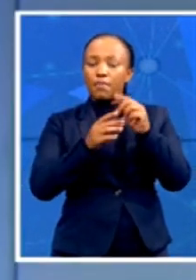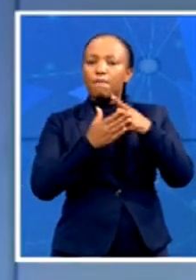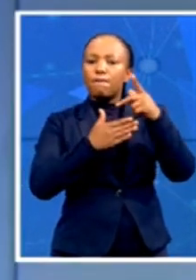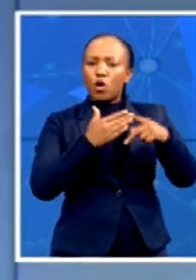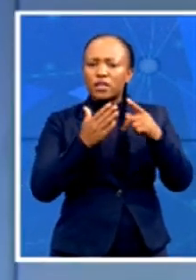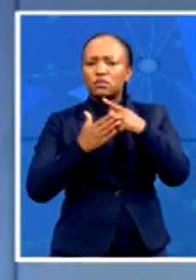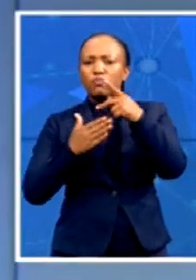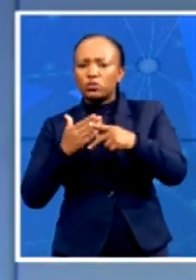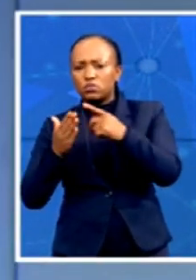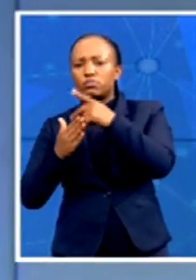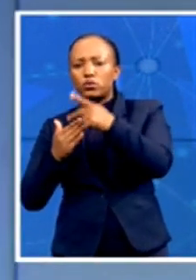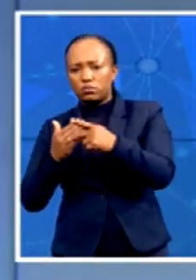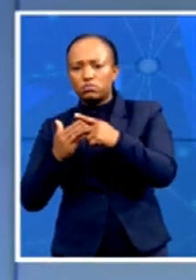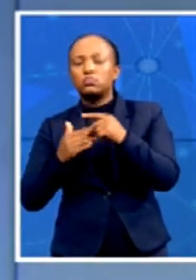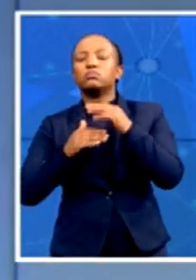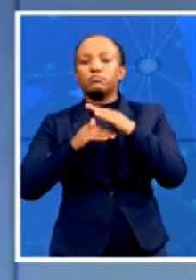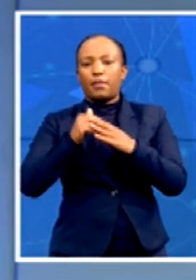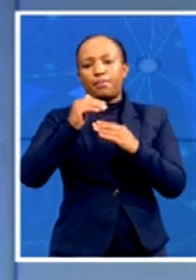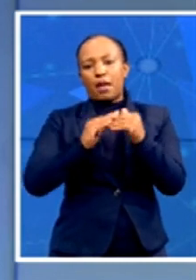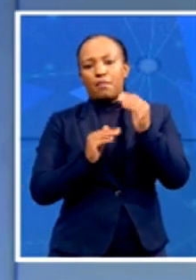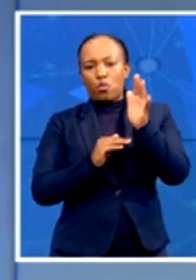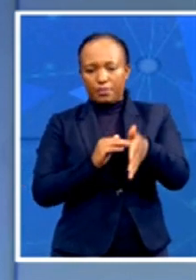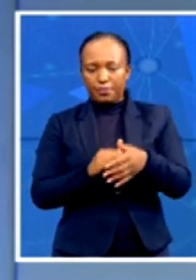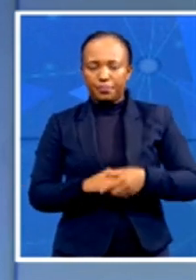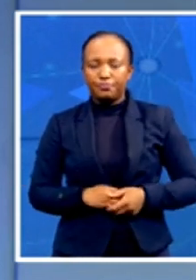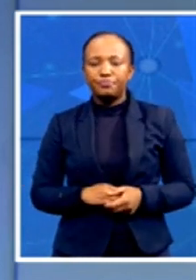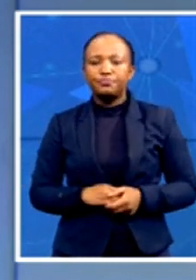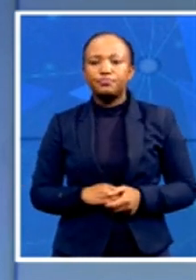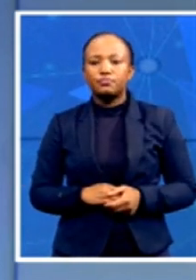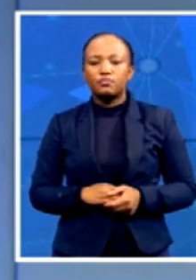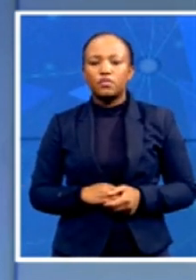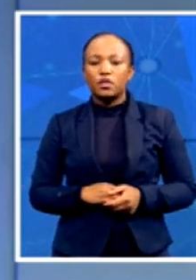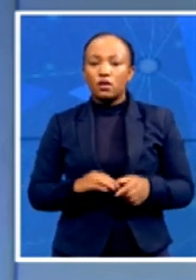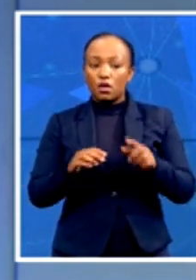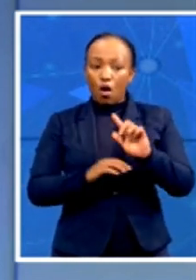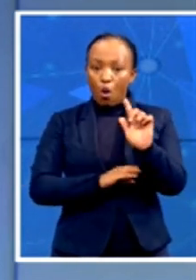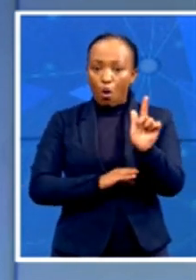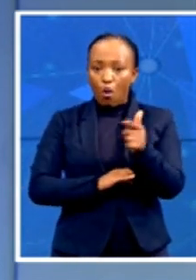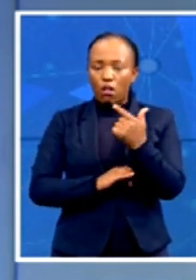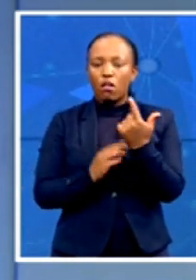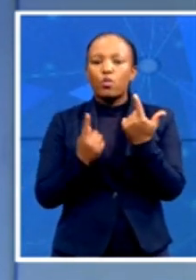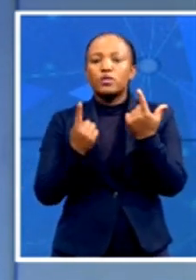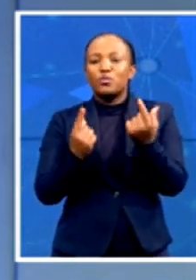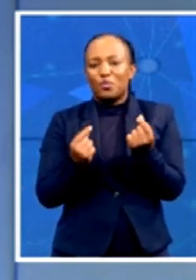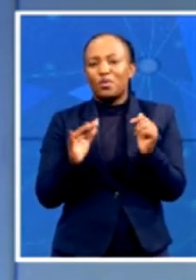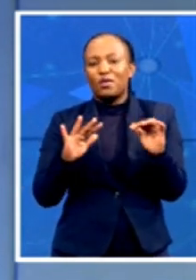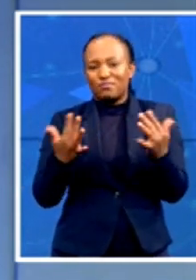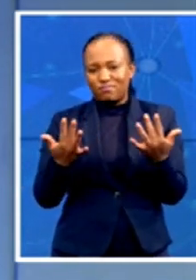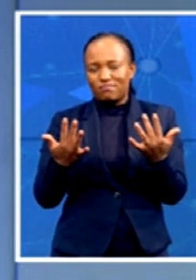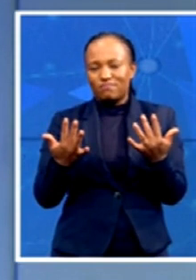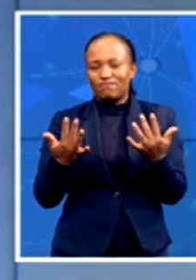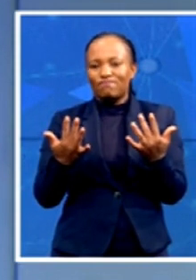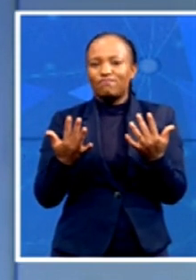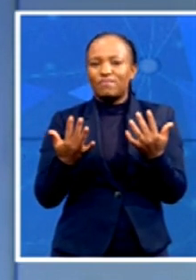All this we shall do, we should say, side by side, as we turn